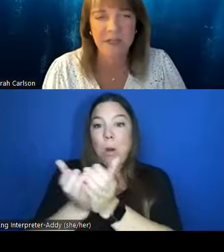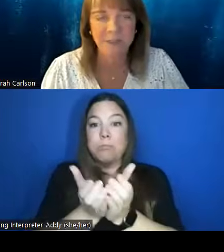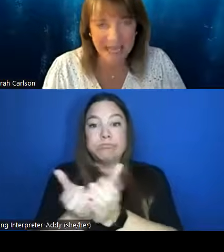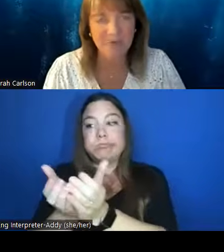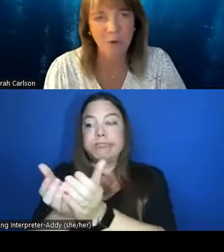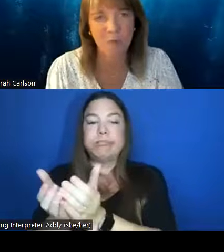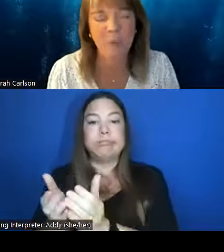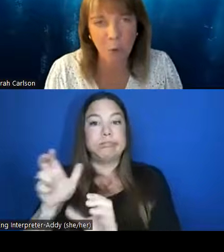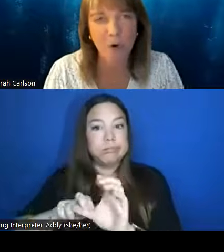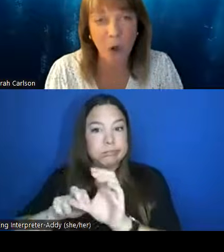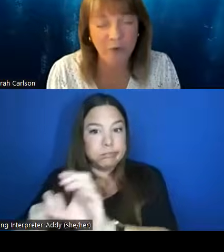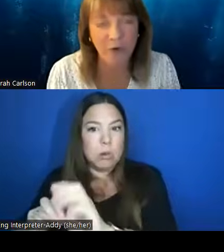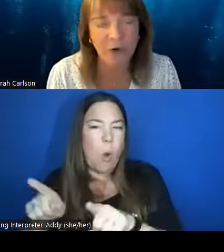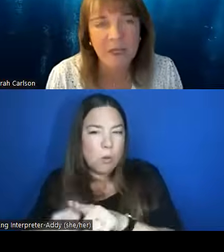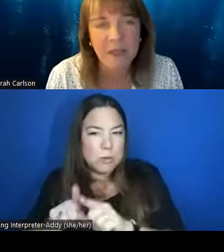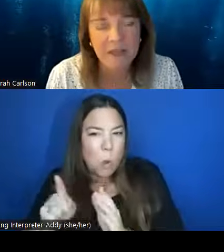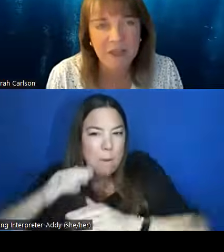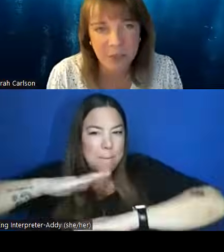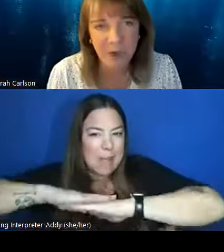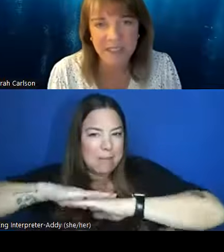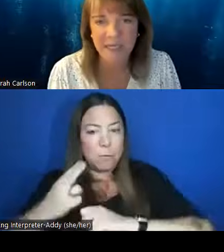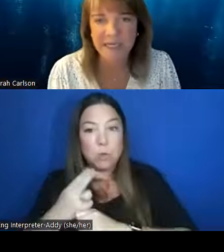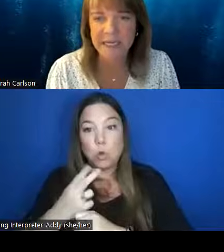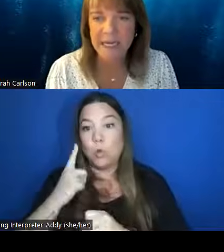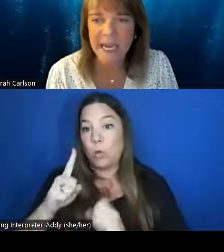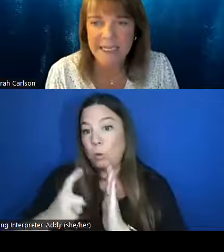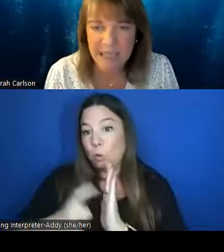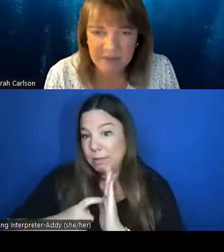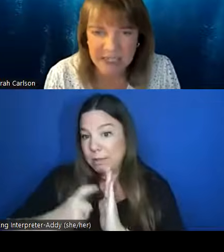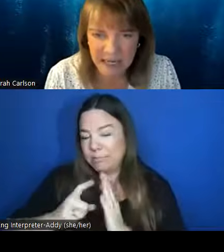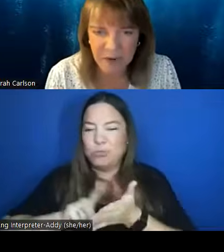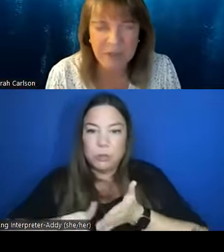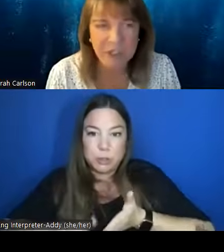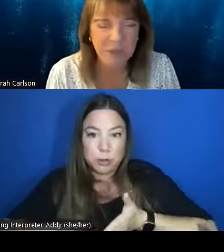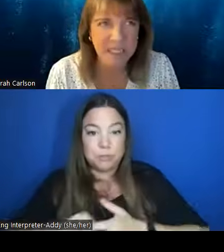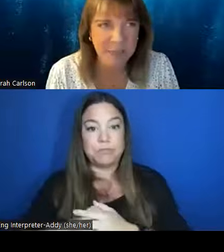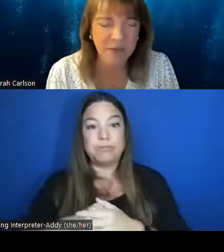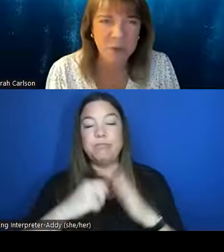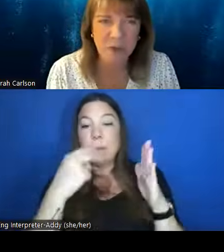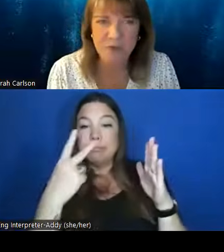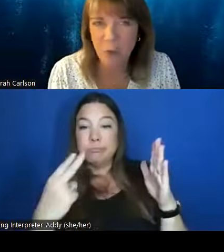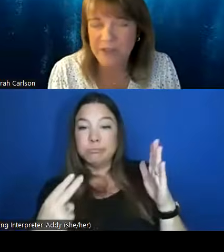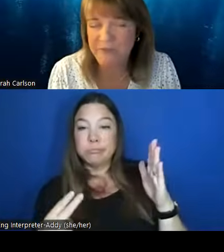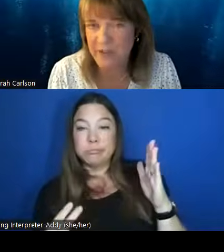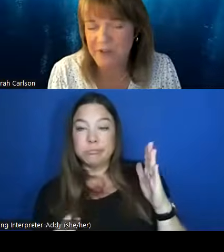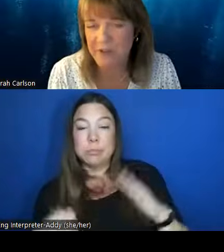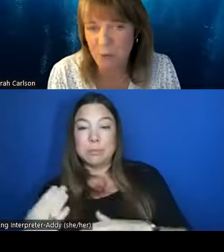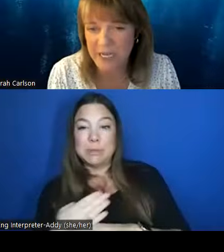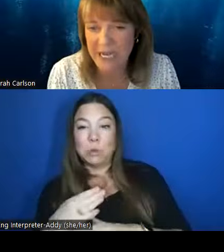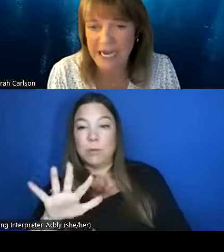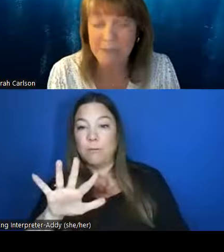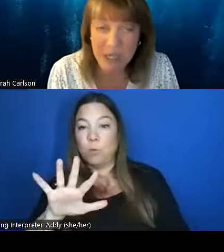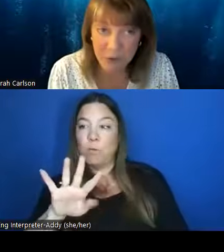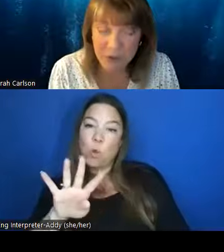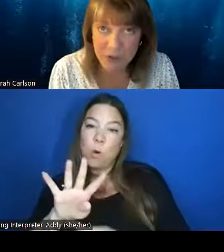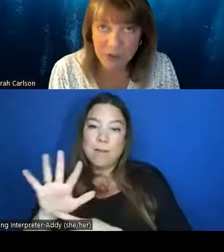a platform moored over the shipwreck site, and diving down to a depth of between 45 and